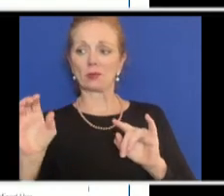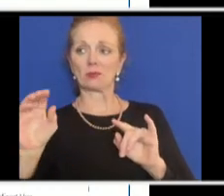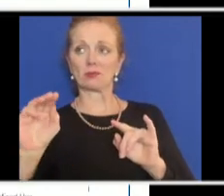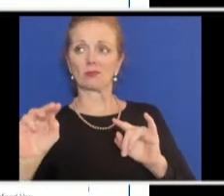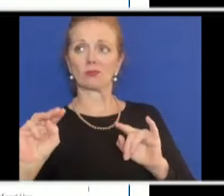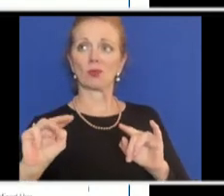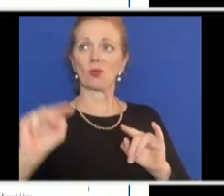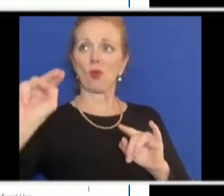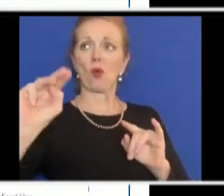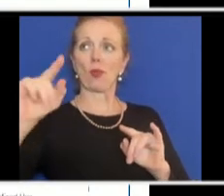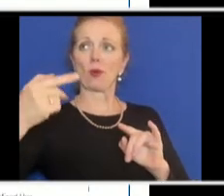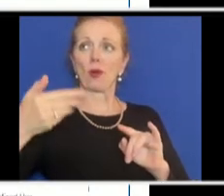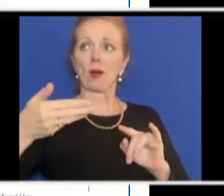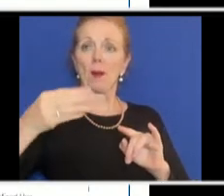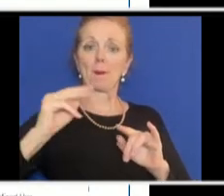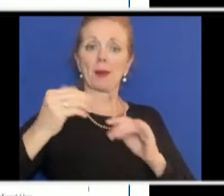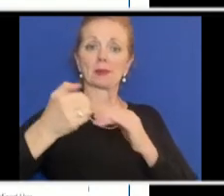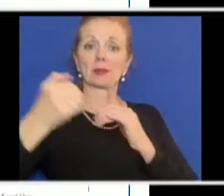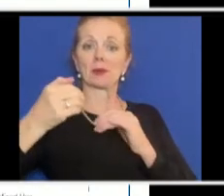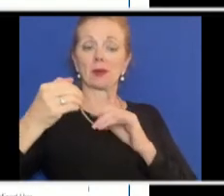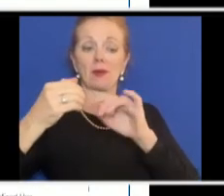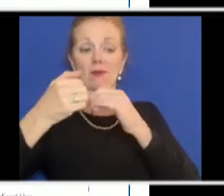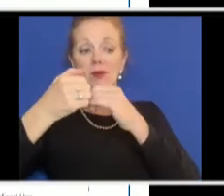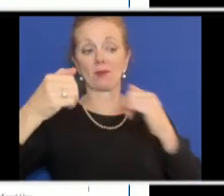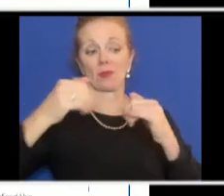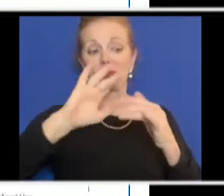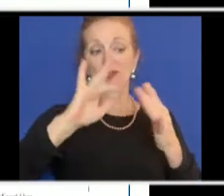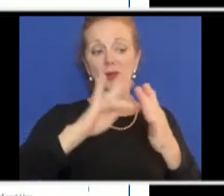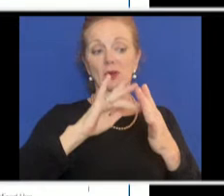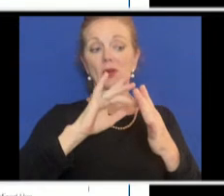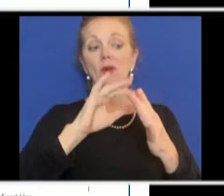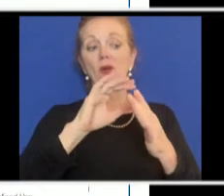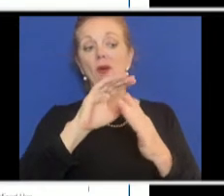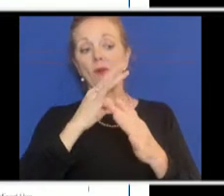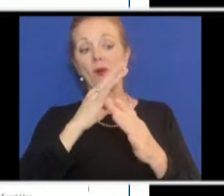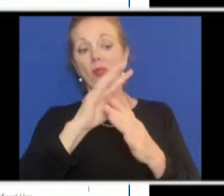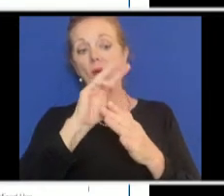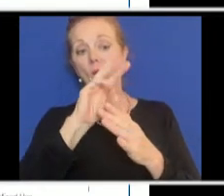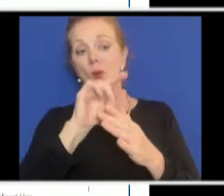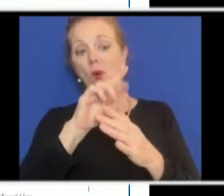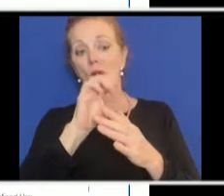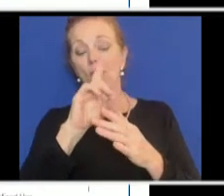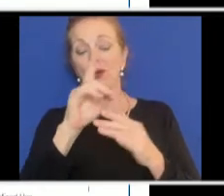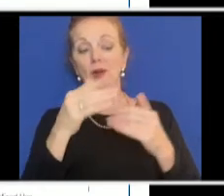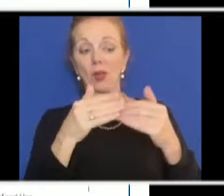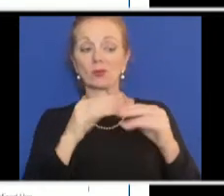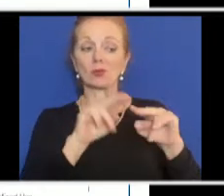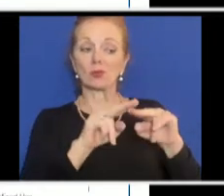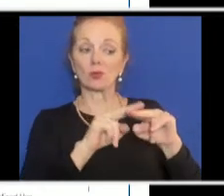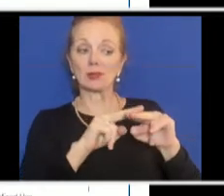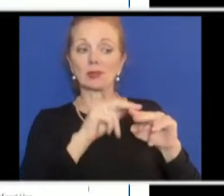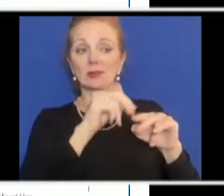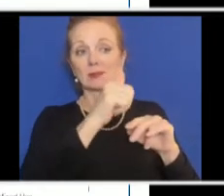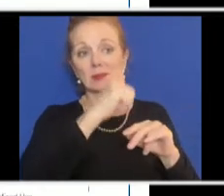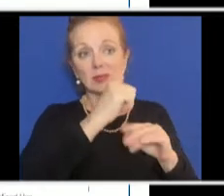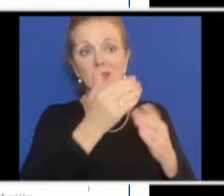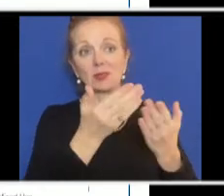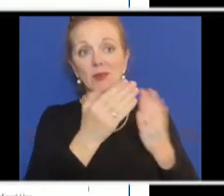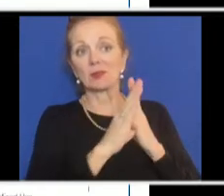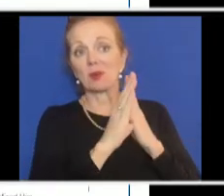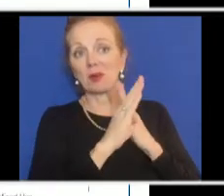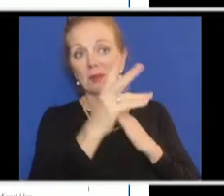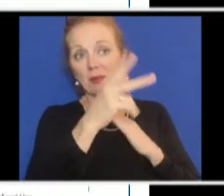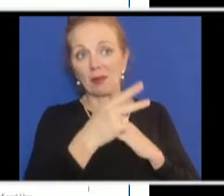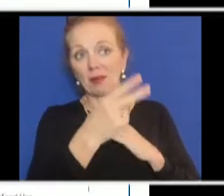and separated by Grant from the core of Fourth Ward to and in close proximity to Transit service and also